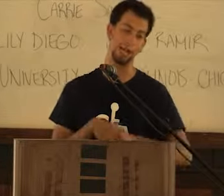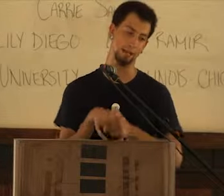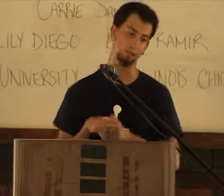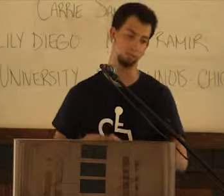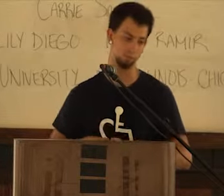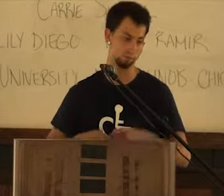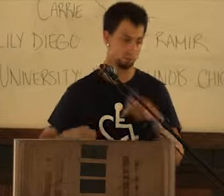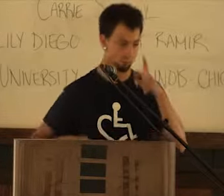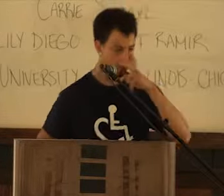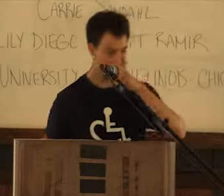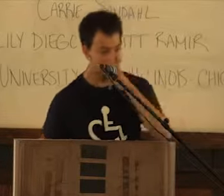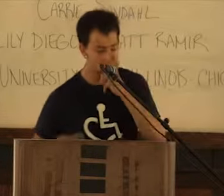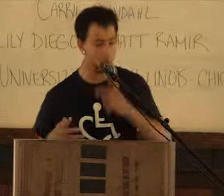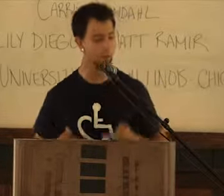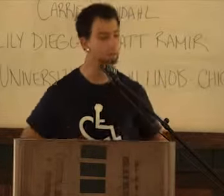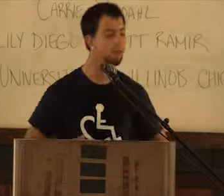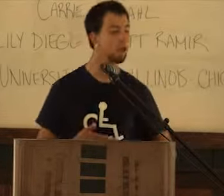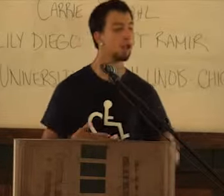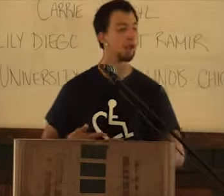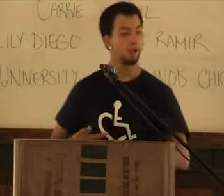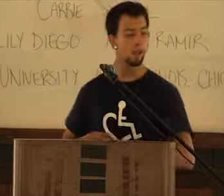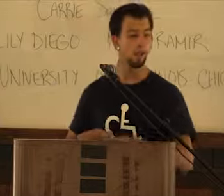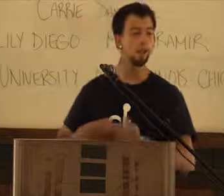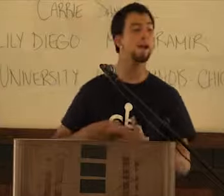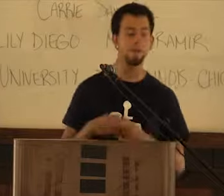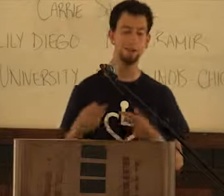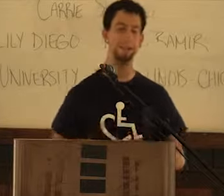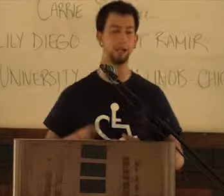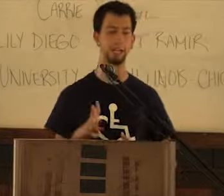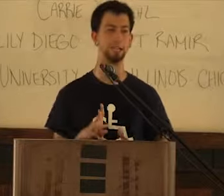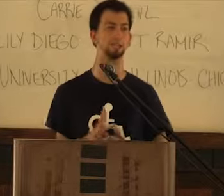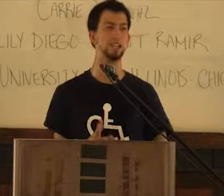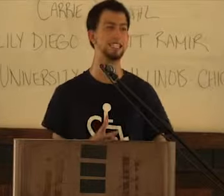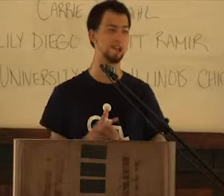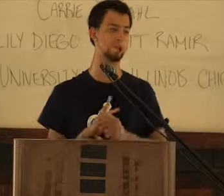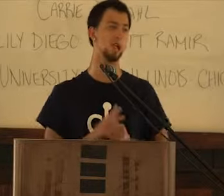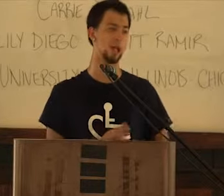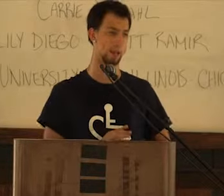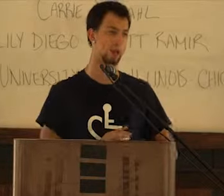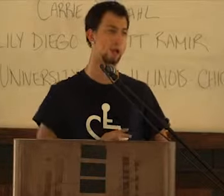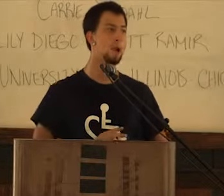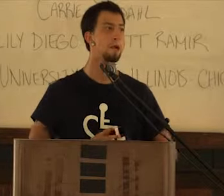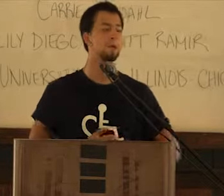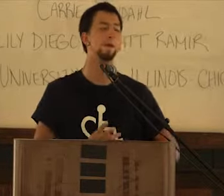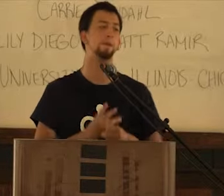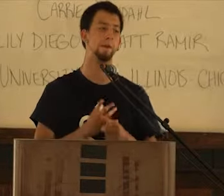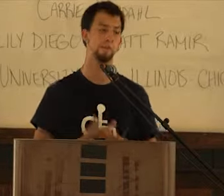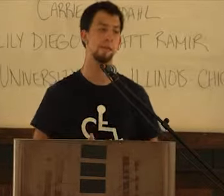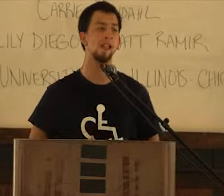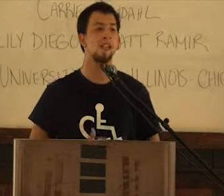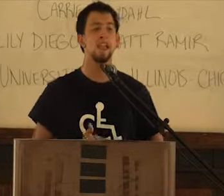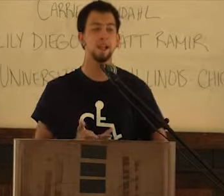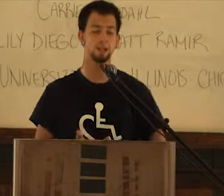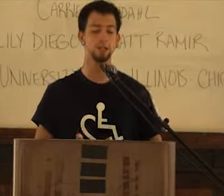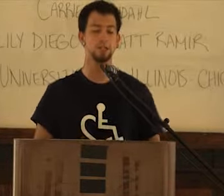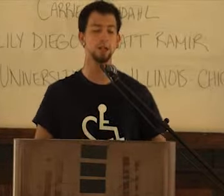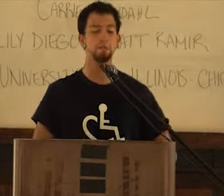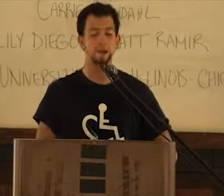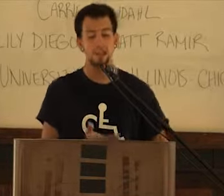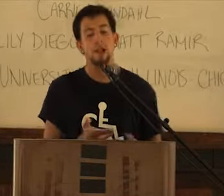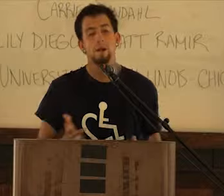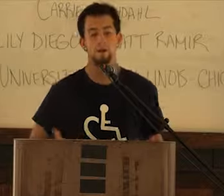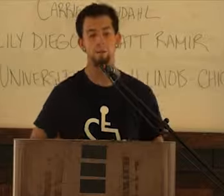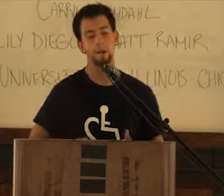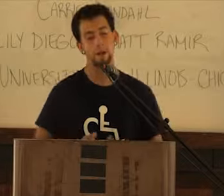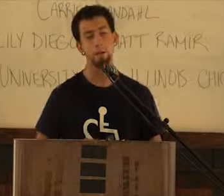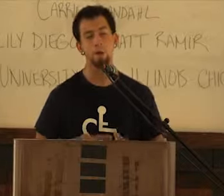once laid. So, but still his words came crawling. Cripple, you